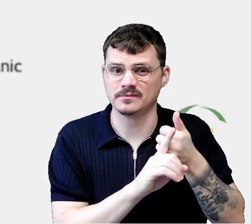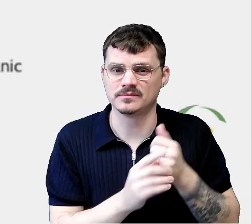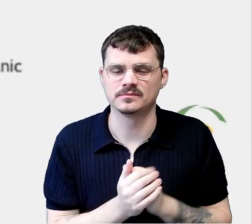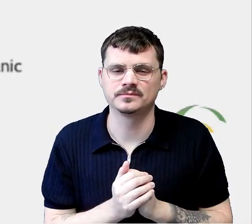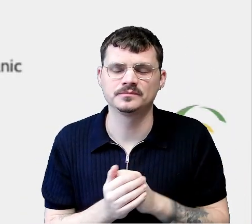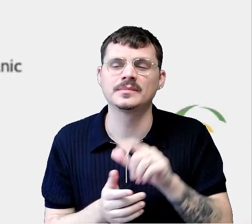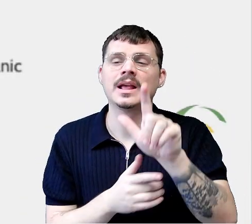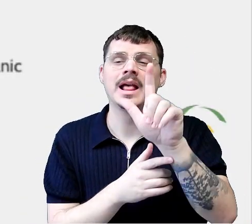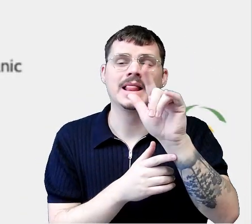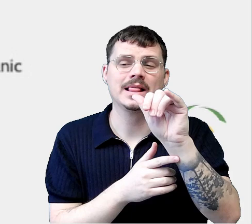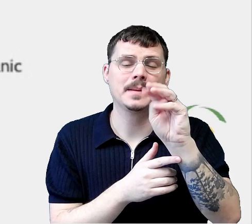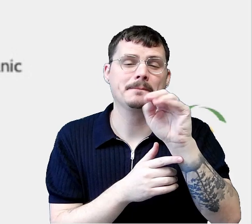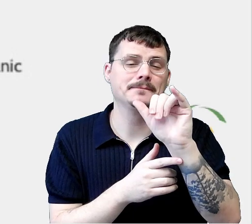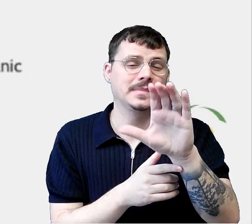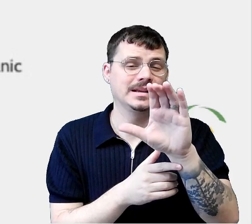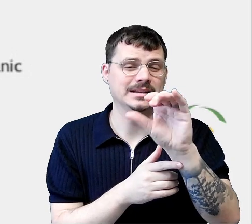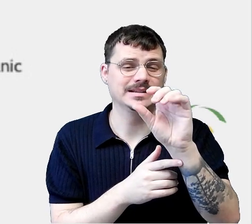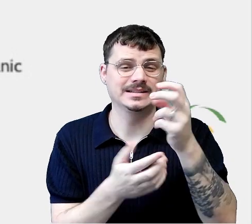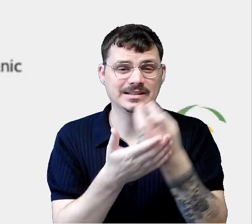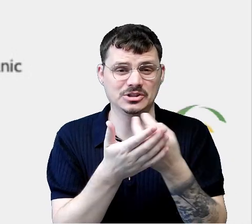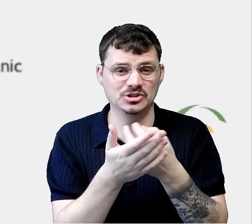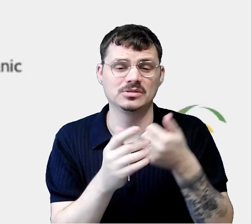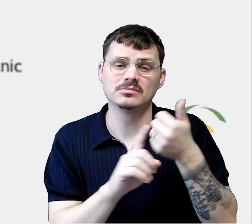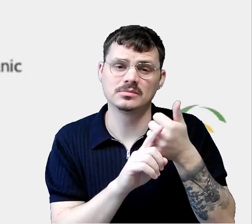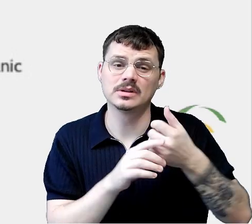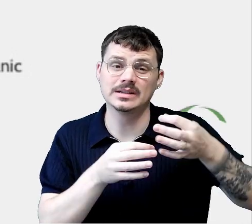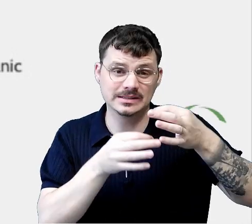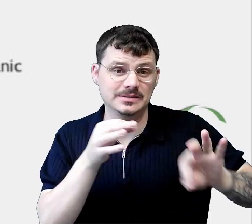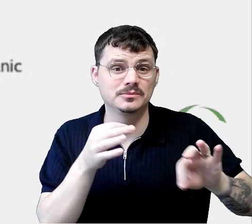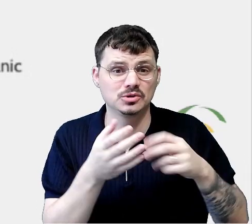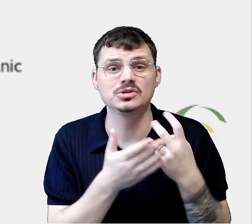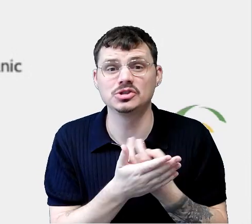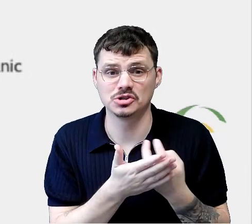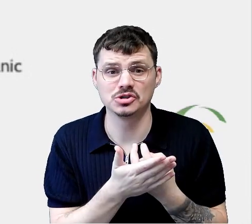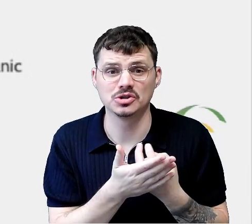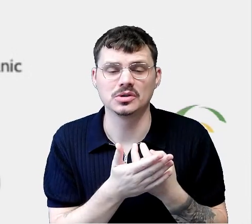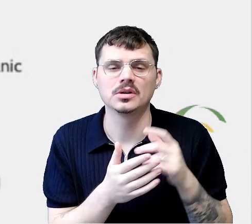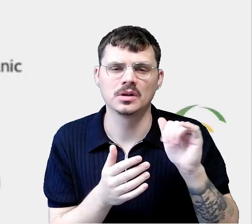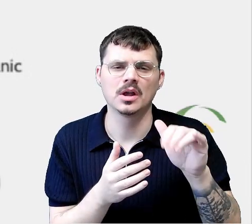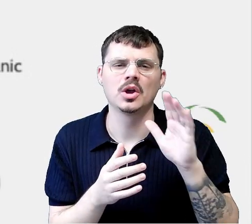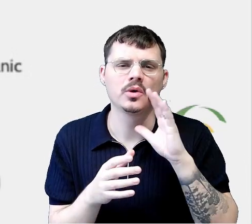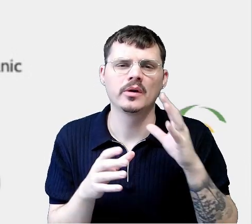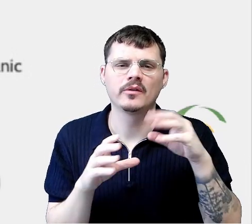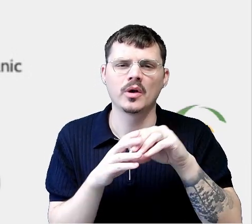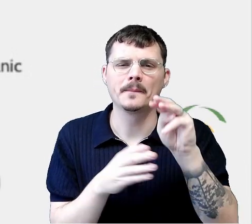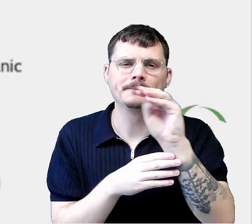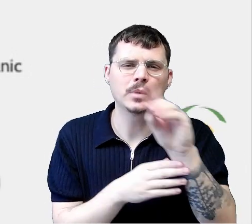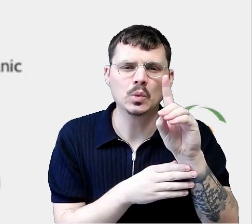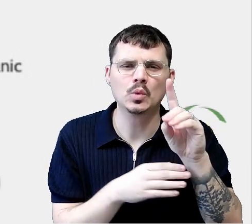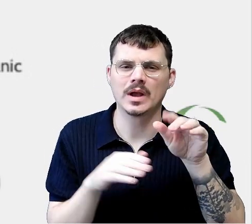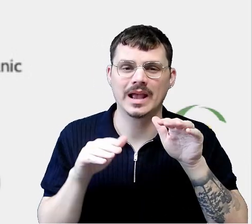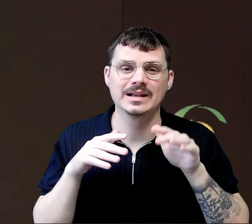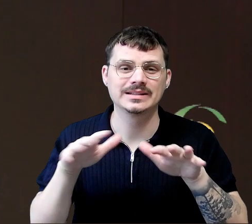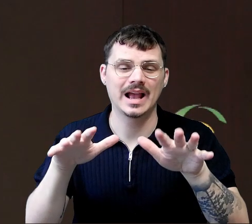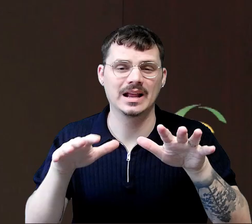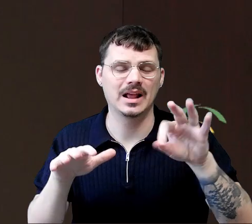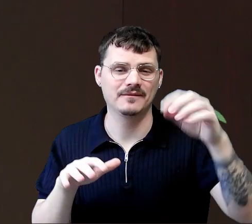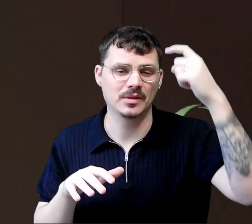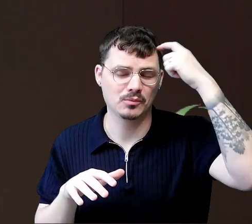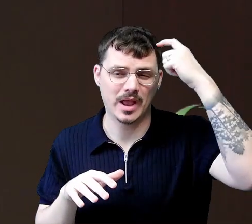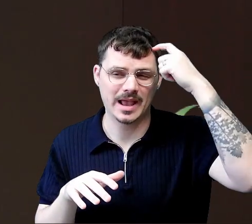Limbic seizures are a simple seizure that involves the mood and anxiety center of the